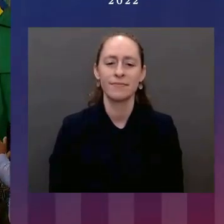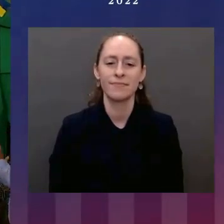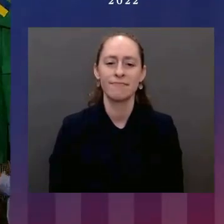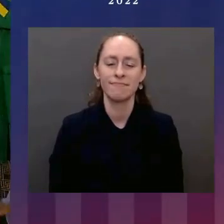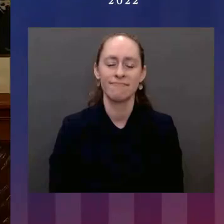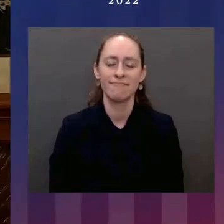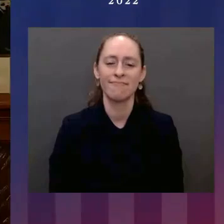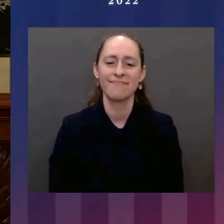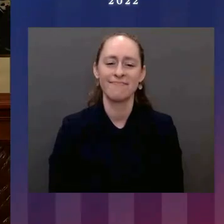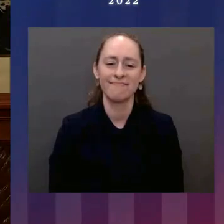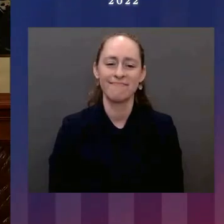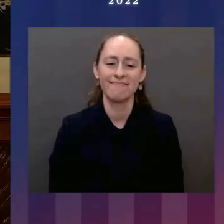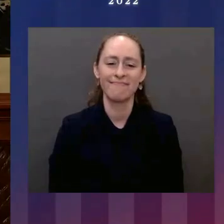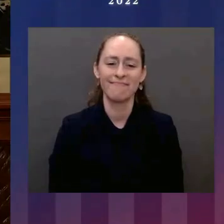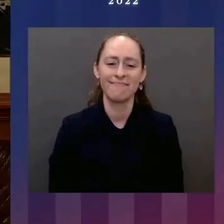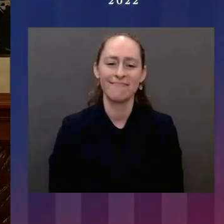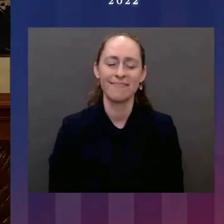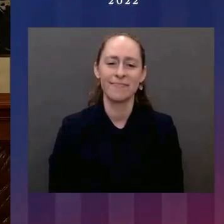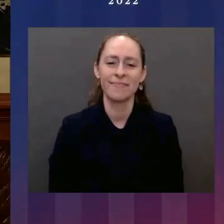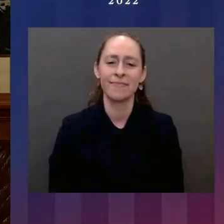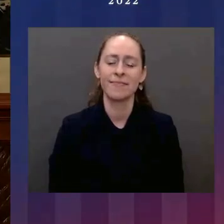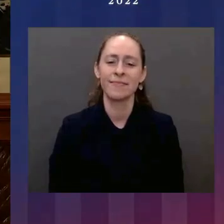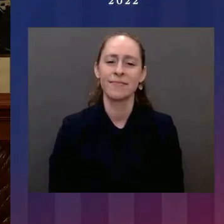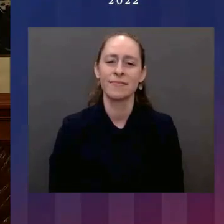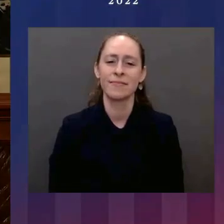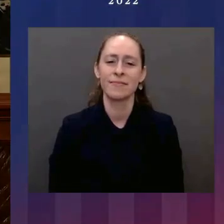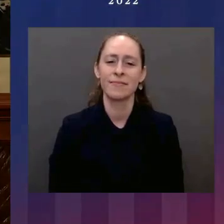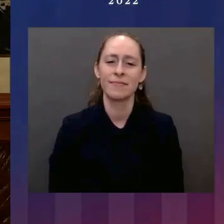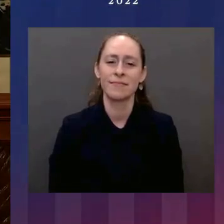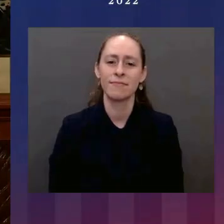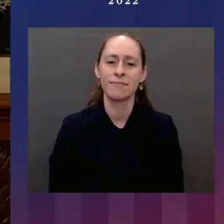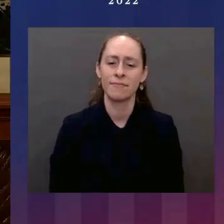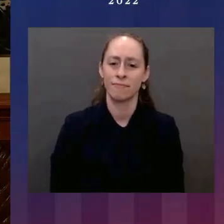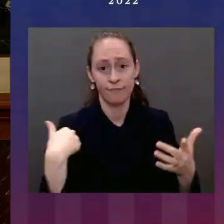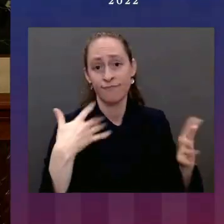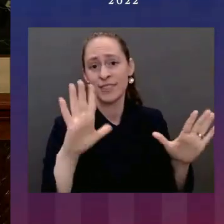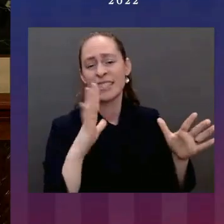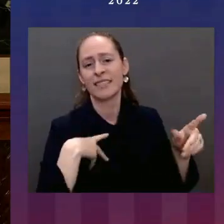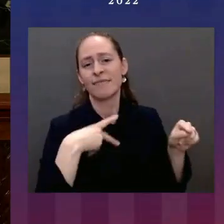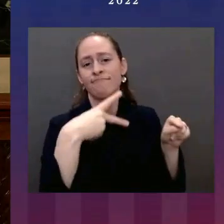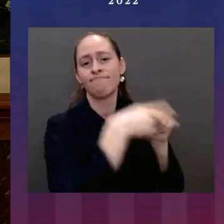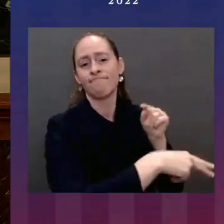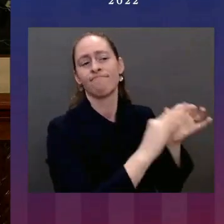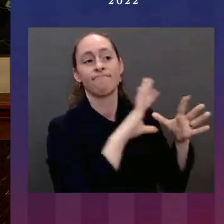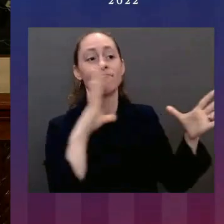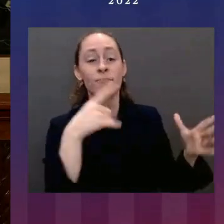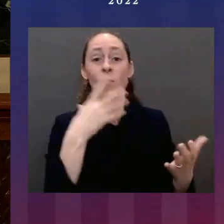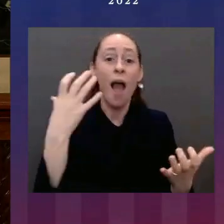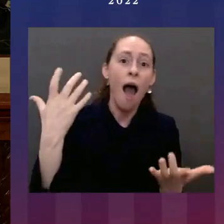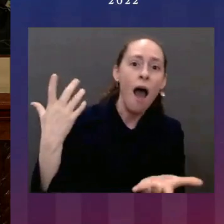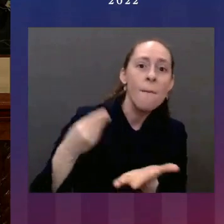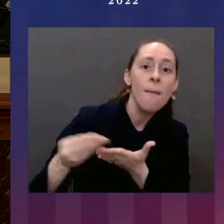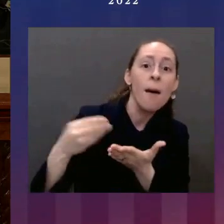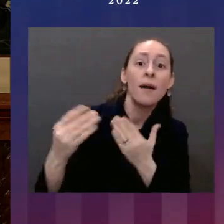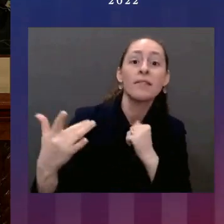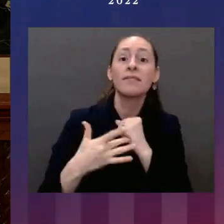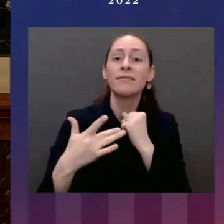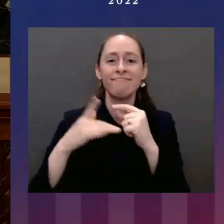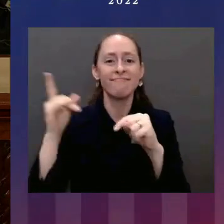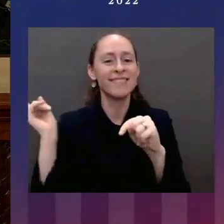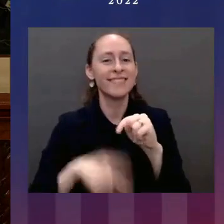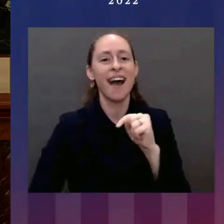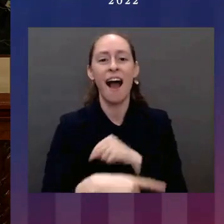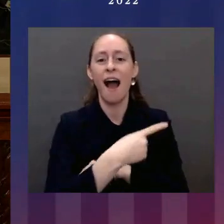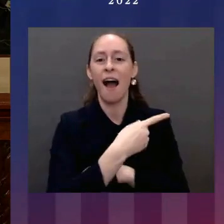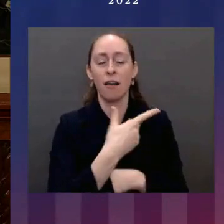We, the United States of America, stand with the Ukrainian people. Throughout tonight, I say to the Russian oligarchs and the